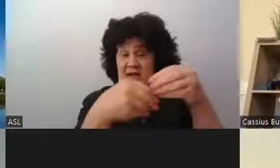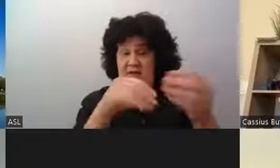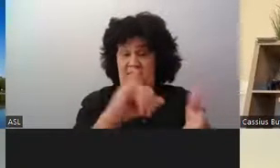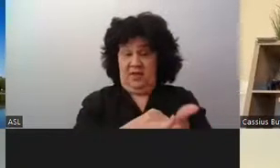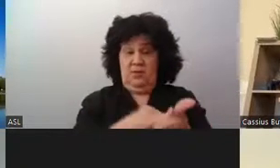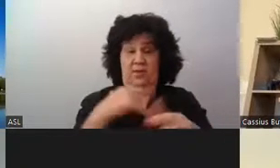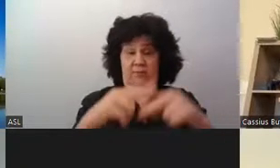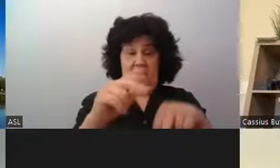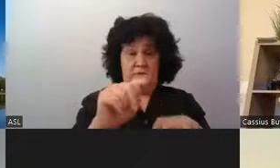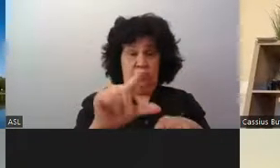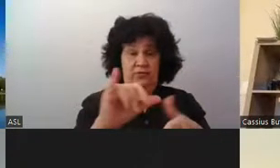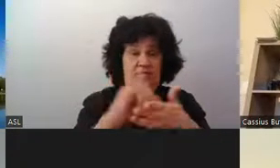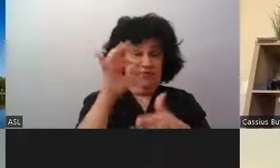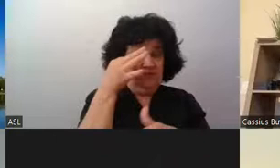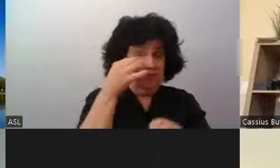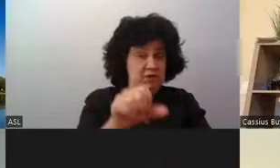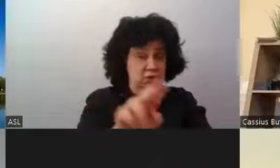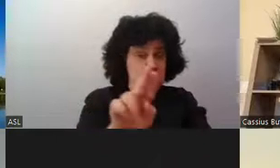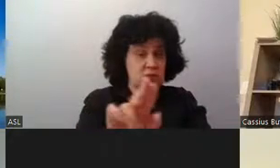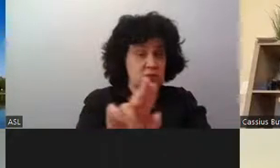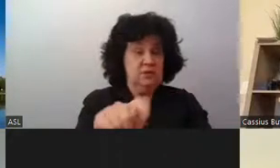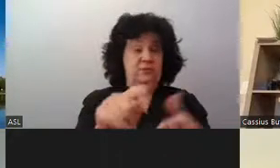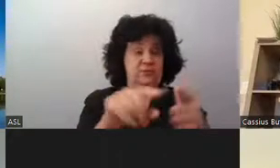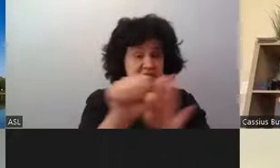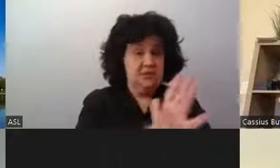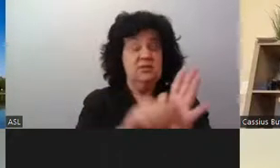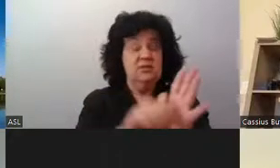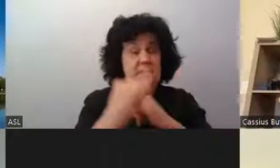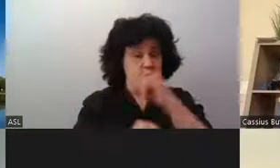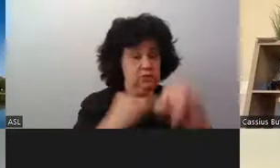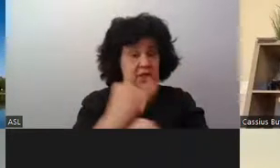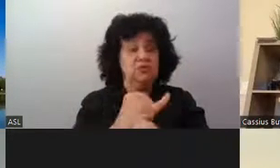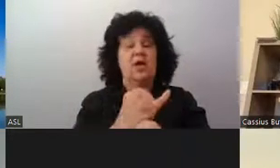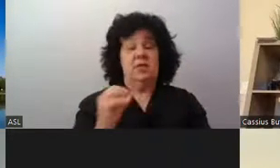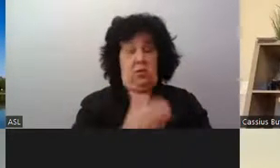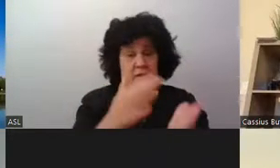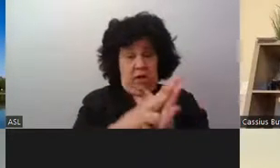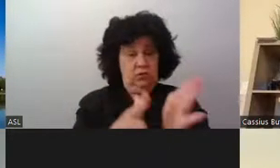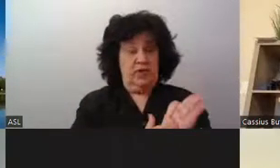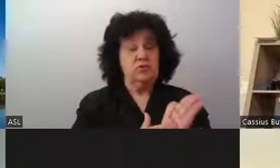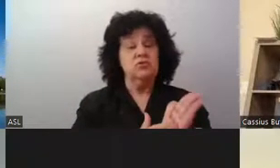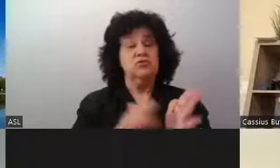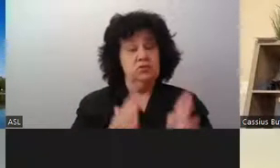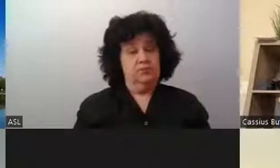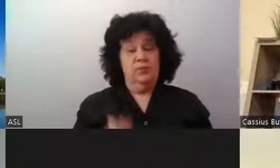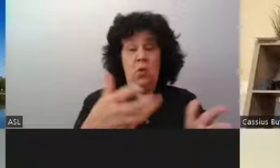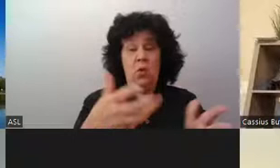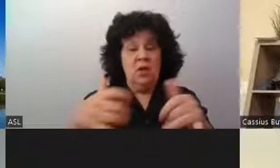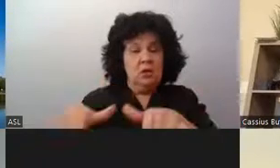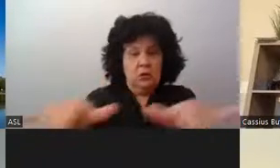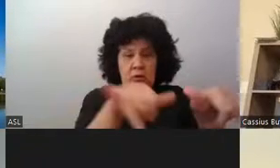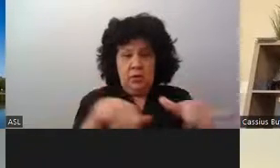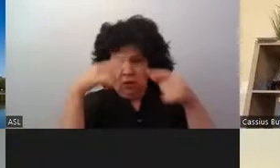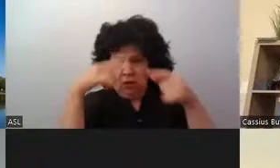it, so can states, so can international community, so can our contractors. So when you want to be on the same page as the whole